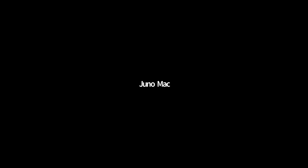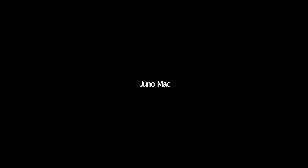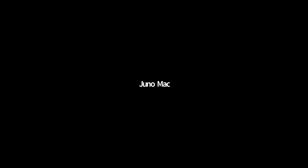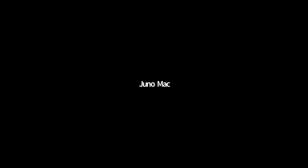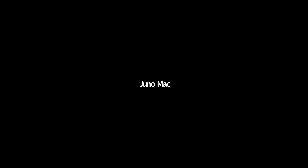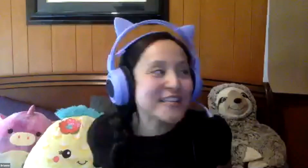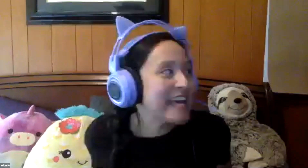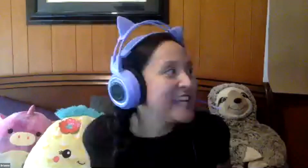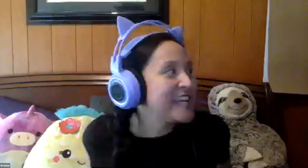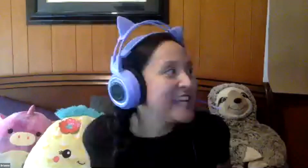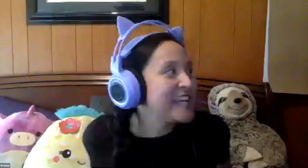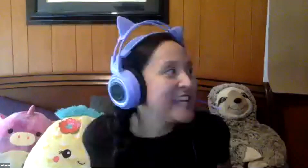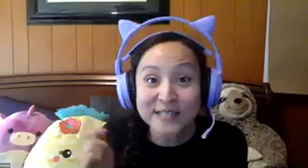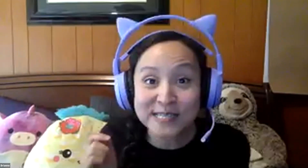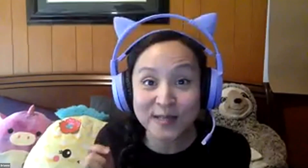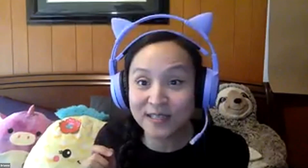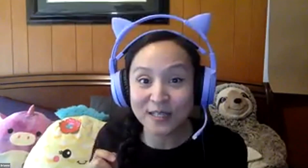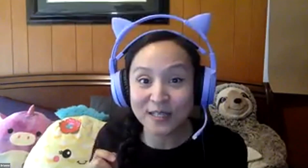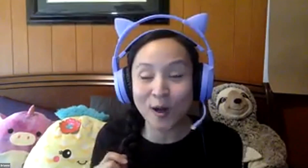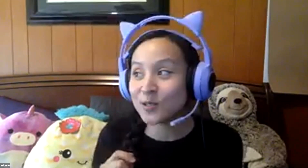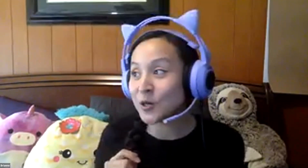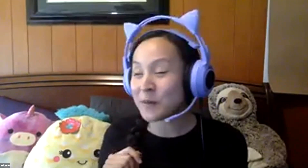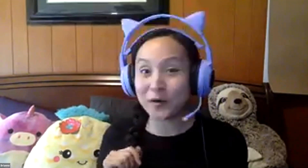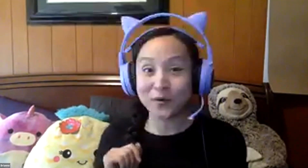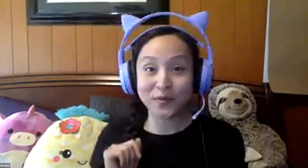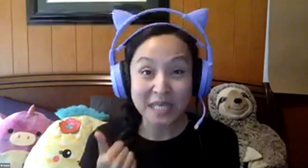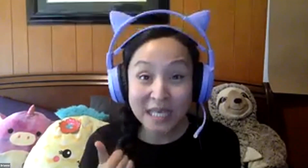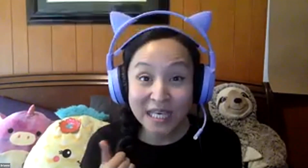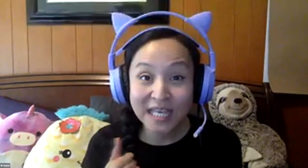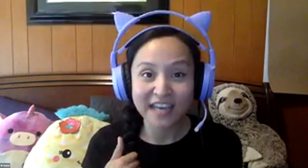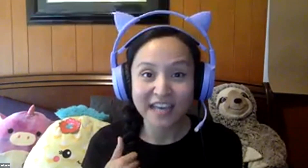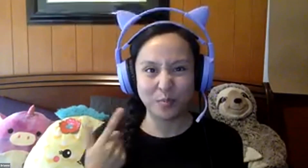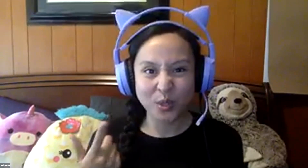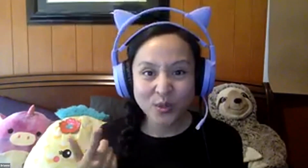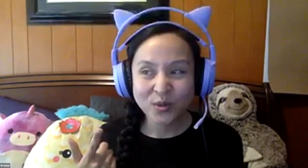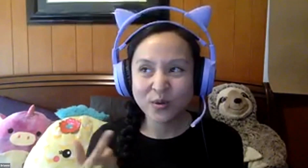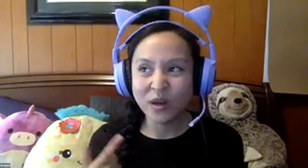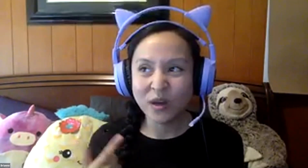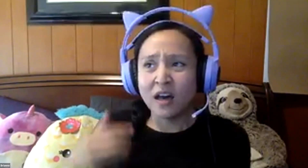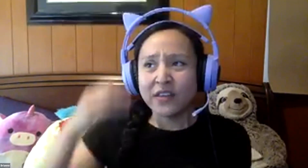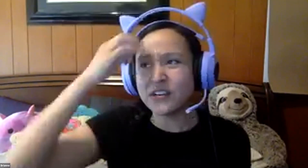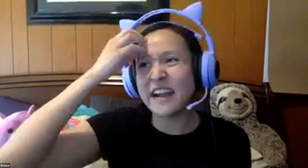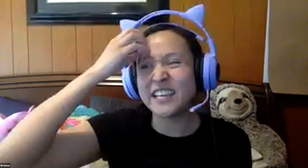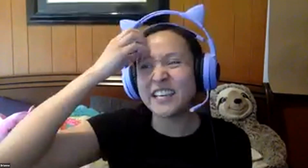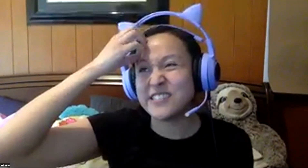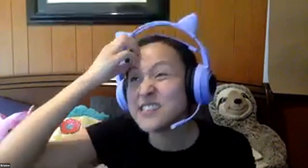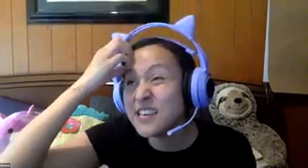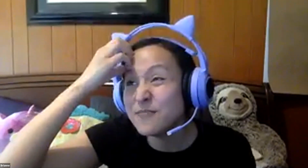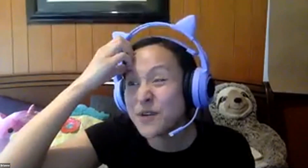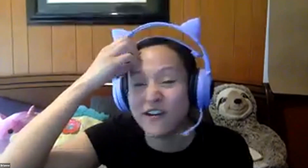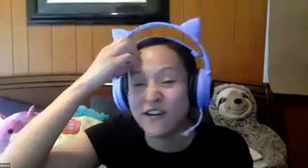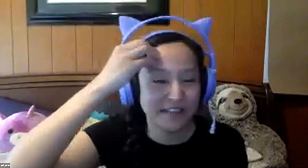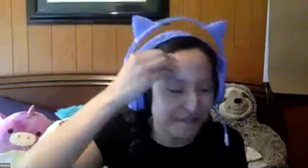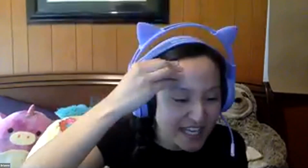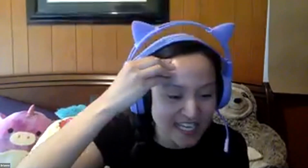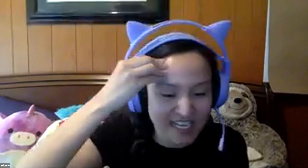If there's any new parents out there, then you all know about the pee and the poo, the irregular